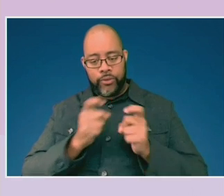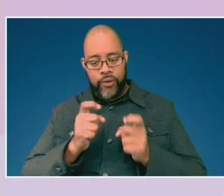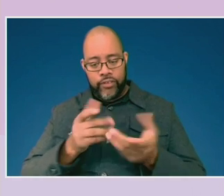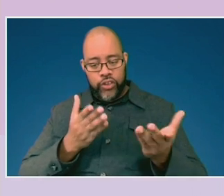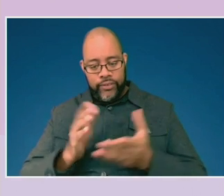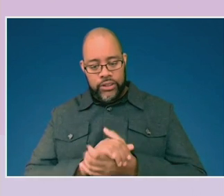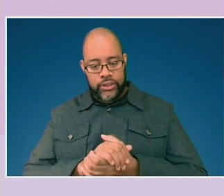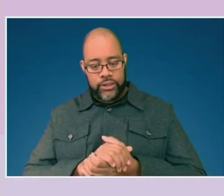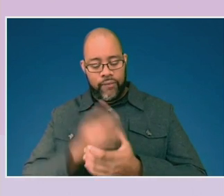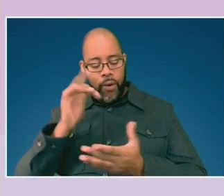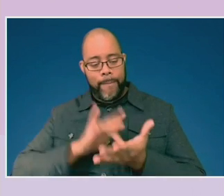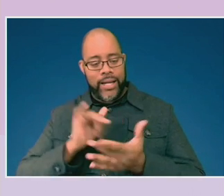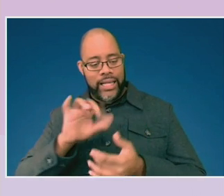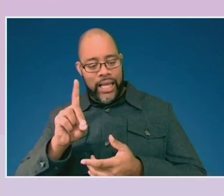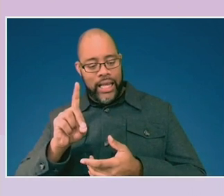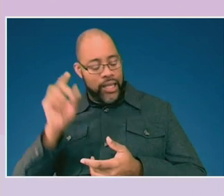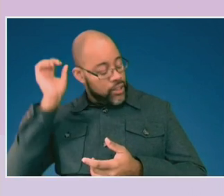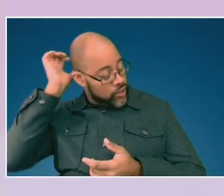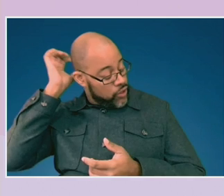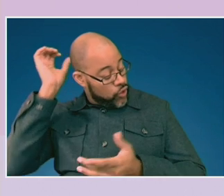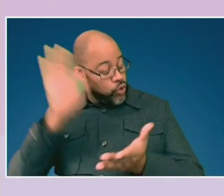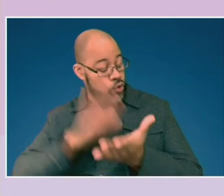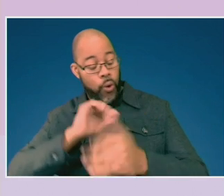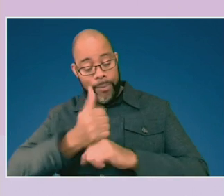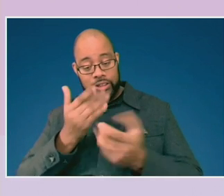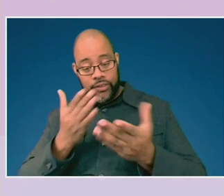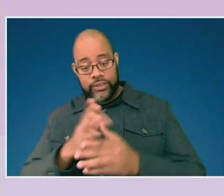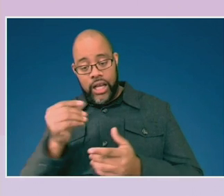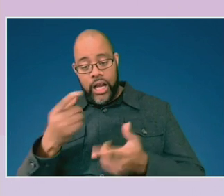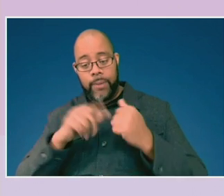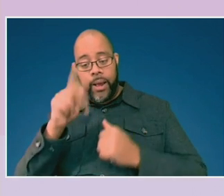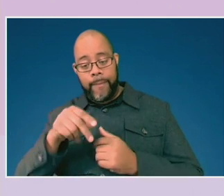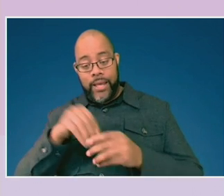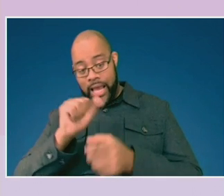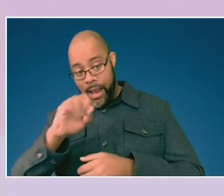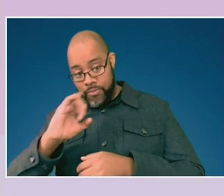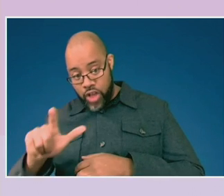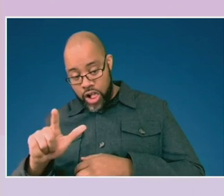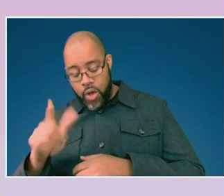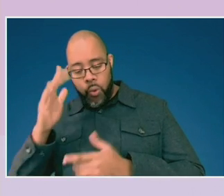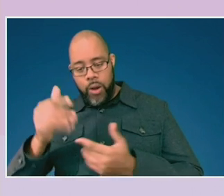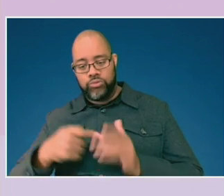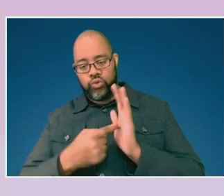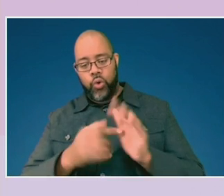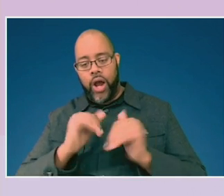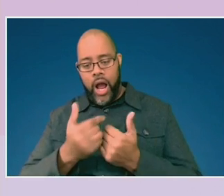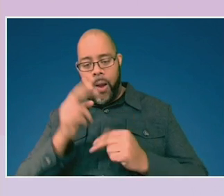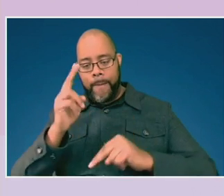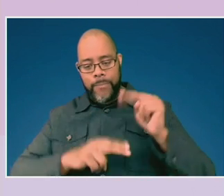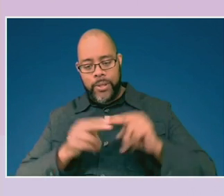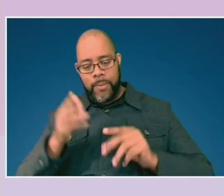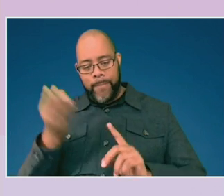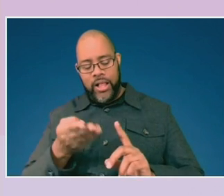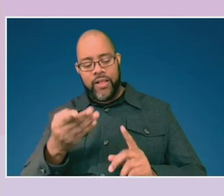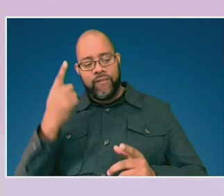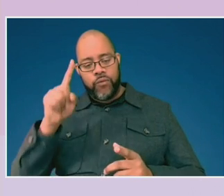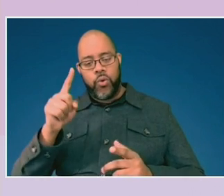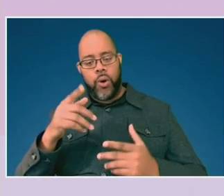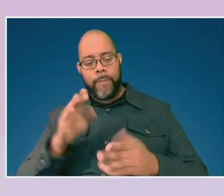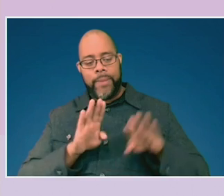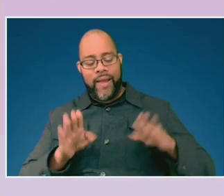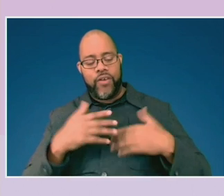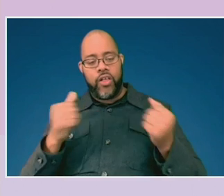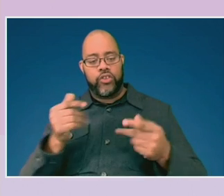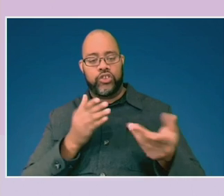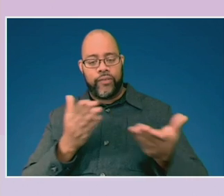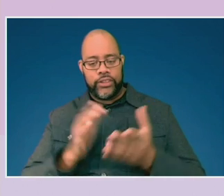for Medicaid School-Based Services, and upcoming in April, we will present on how to bill for behavioral health services.